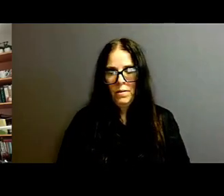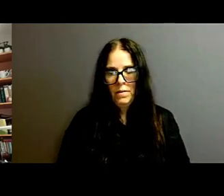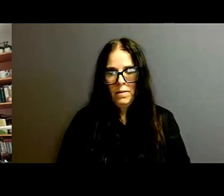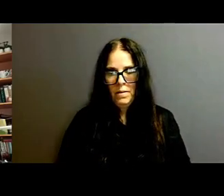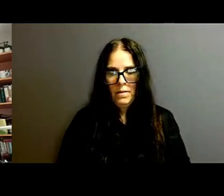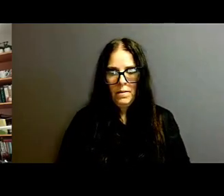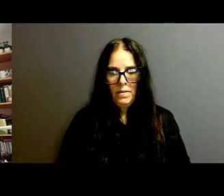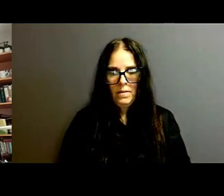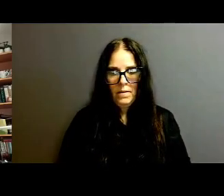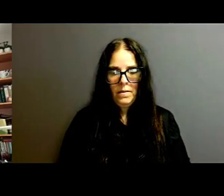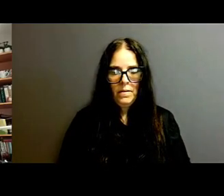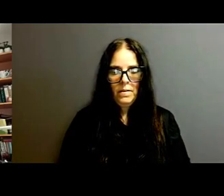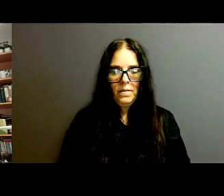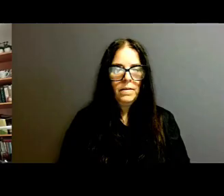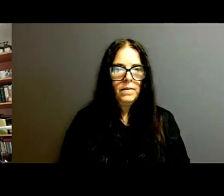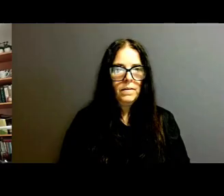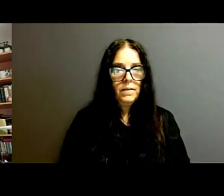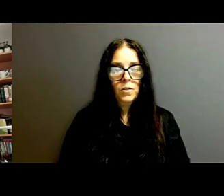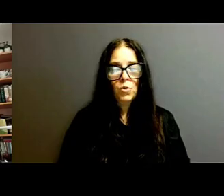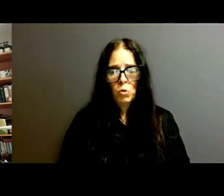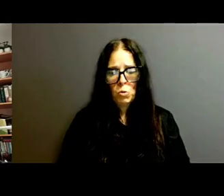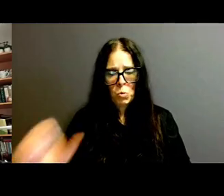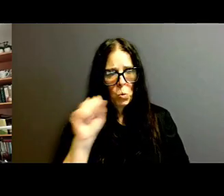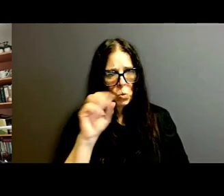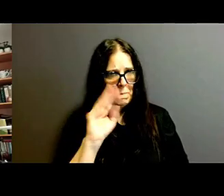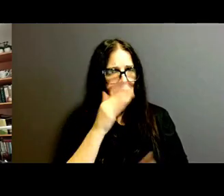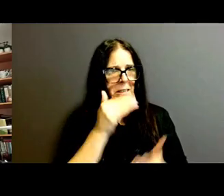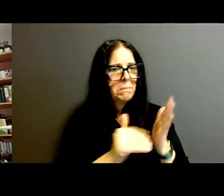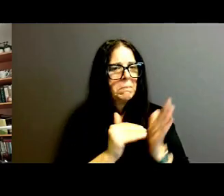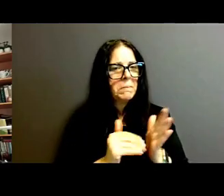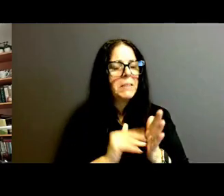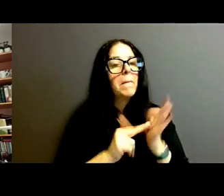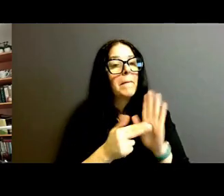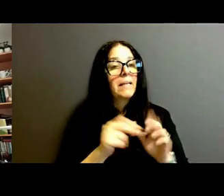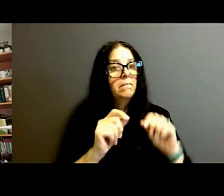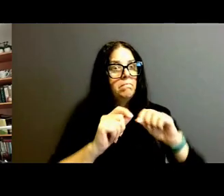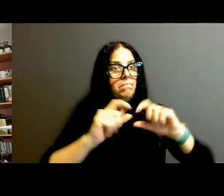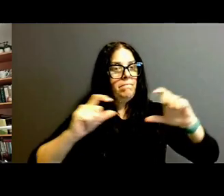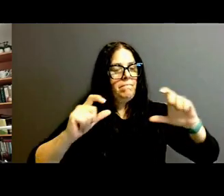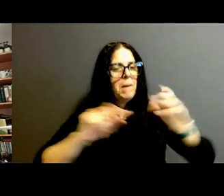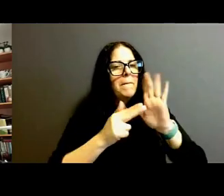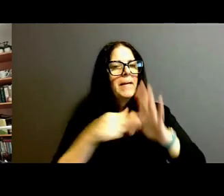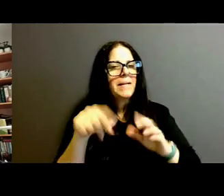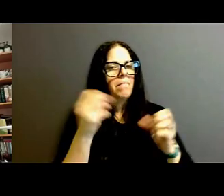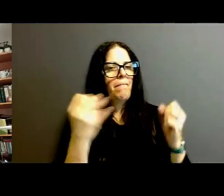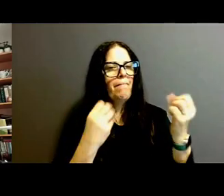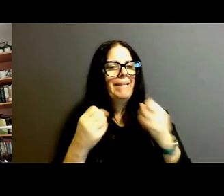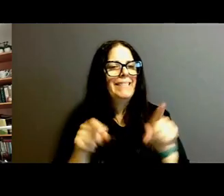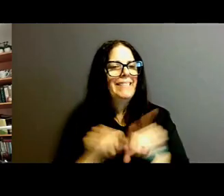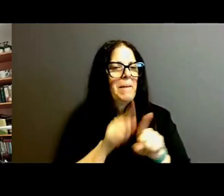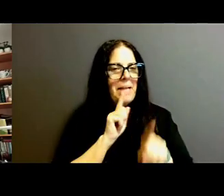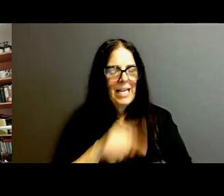social media is coming up quite a bit. So that means some of you are repeating and saying social media may be the way to go.